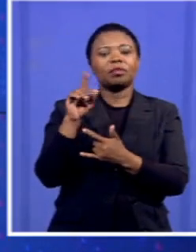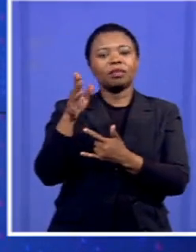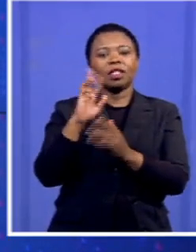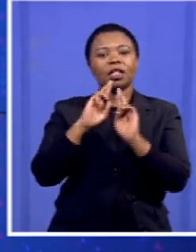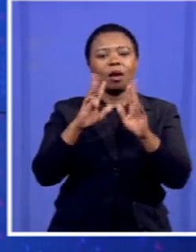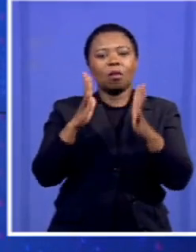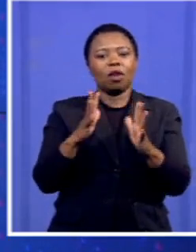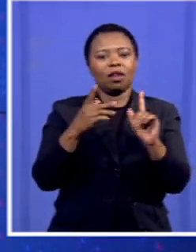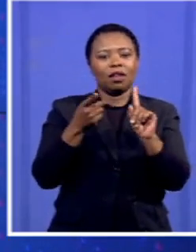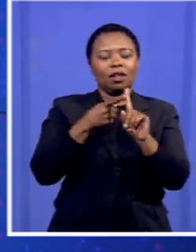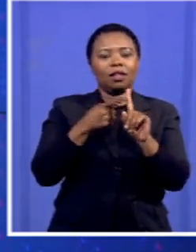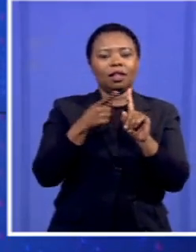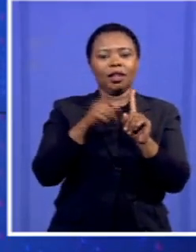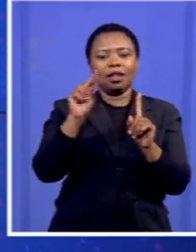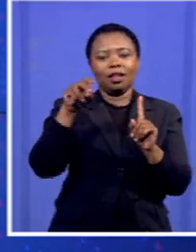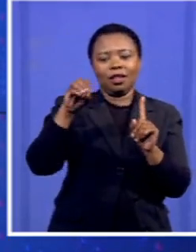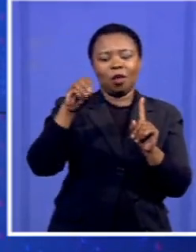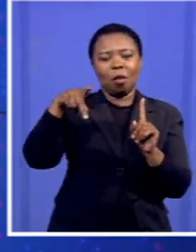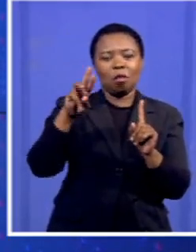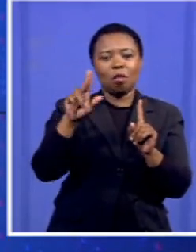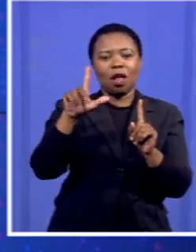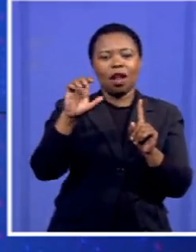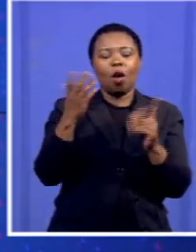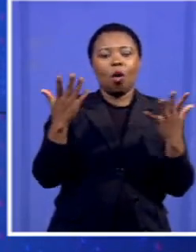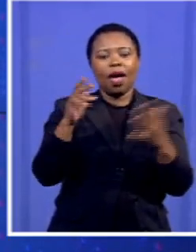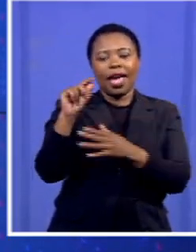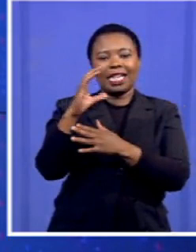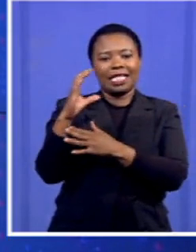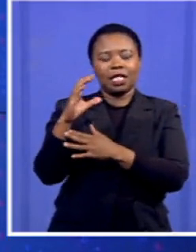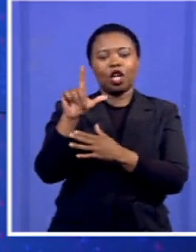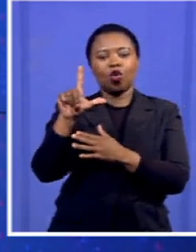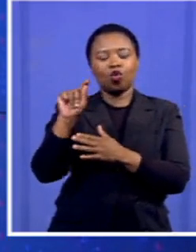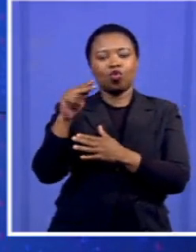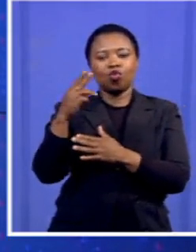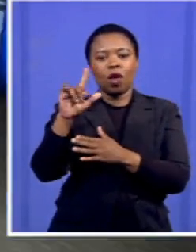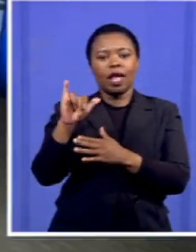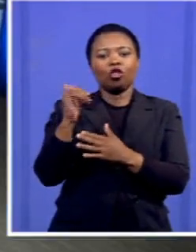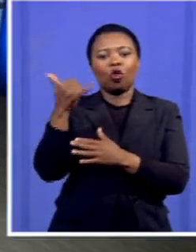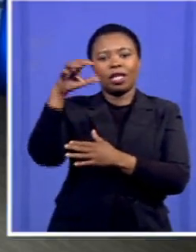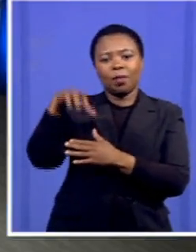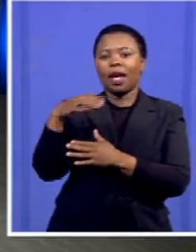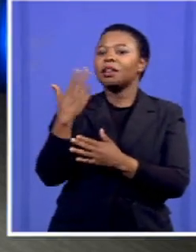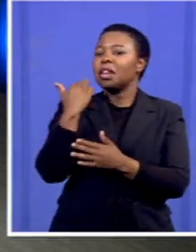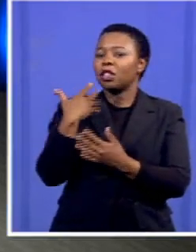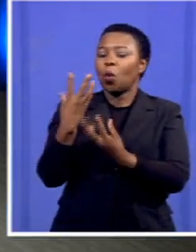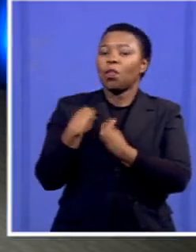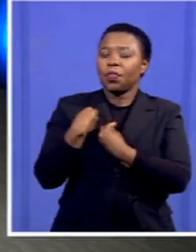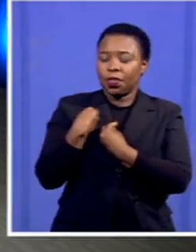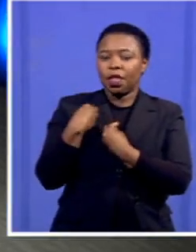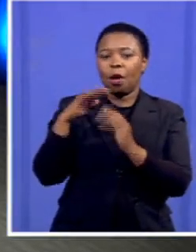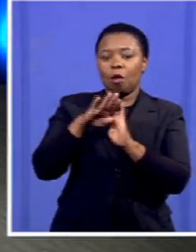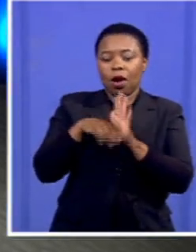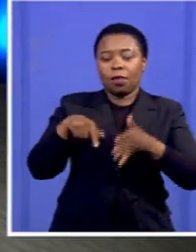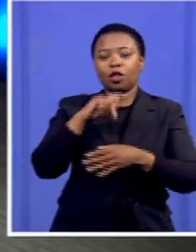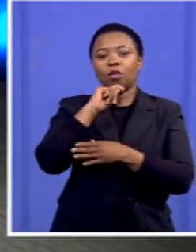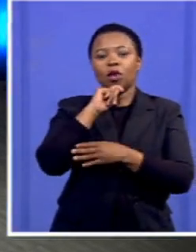reporter Nompu Siziba at the ANC Headquarters in Luthuli House in Johannesburg. Nompu, great to have you on the program this morning.